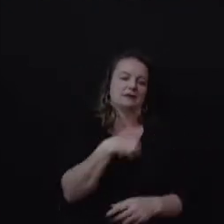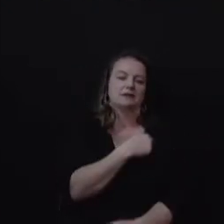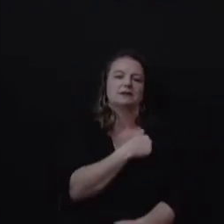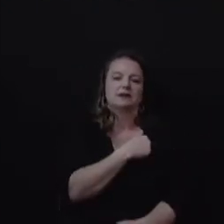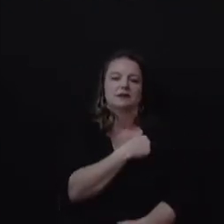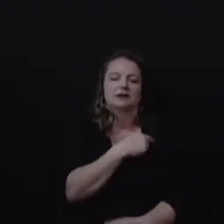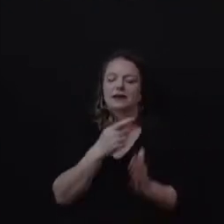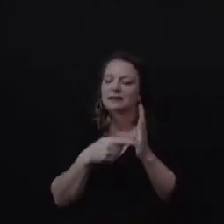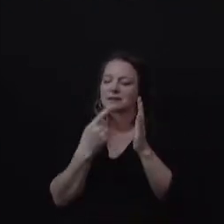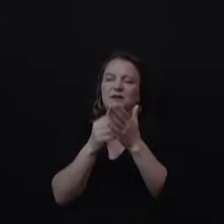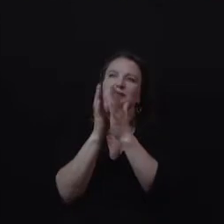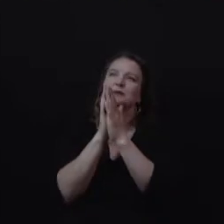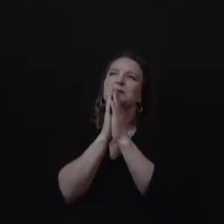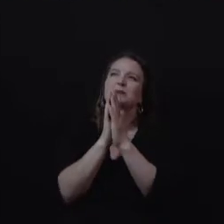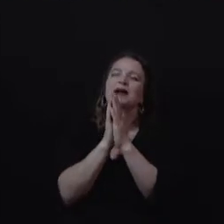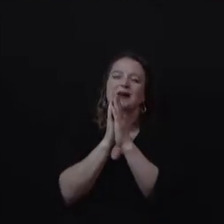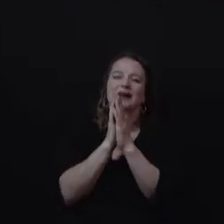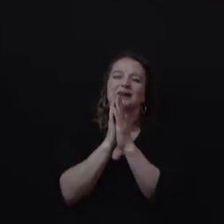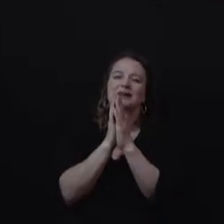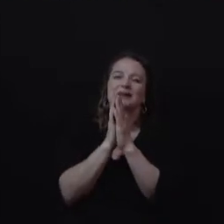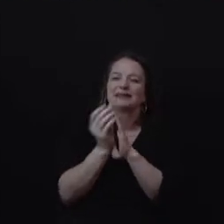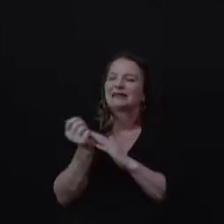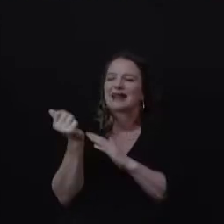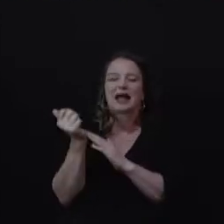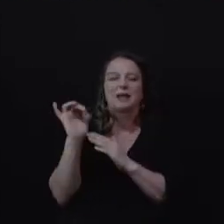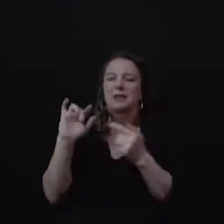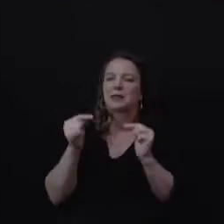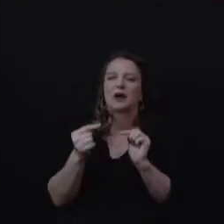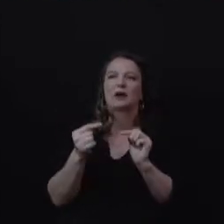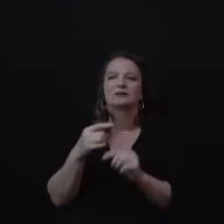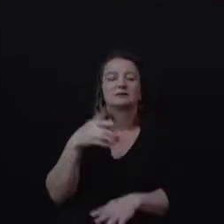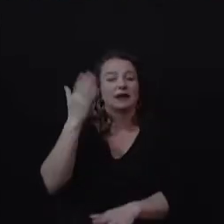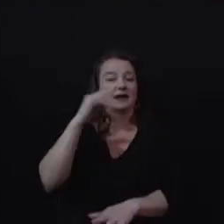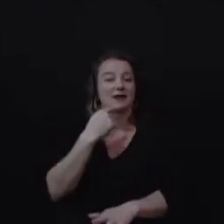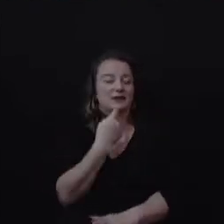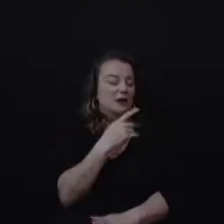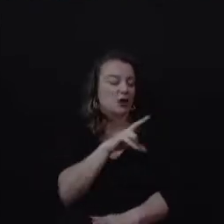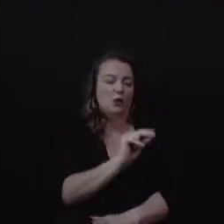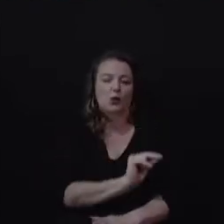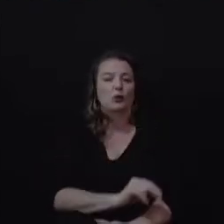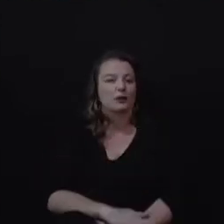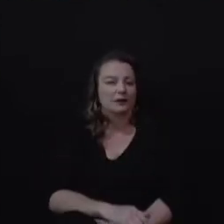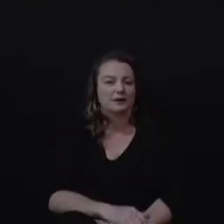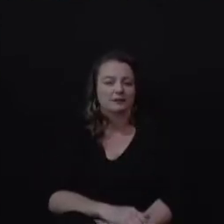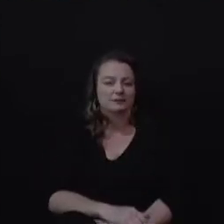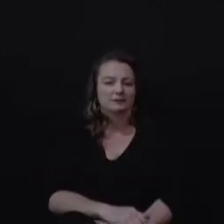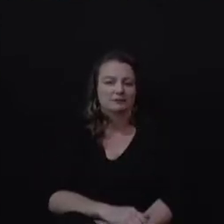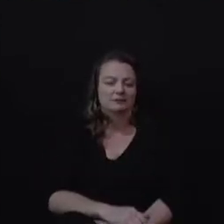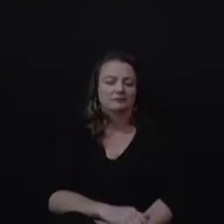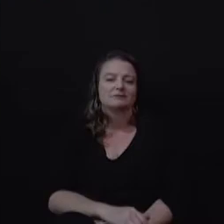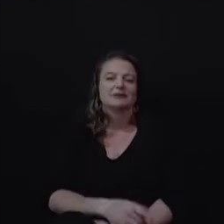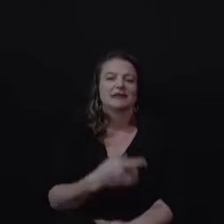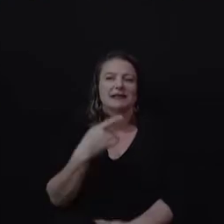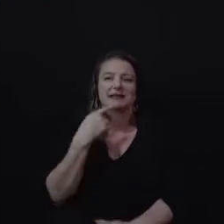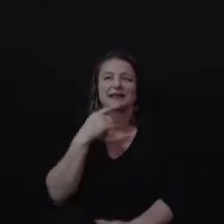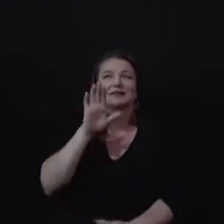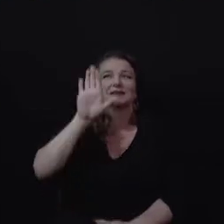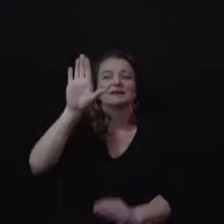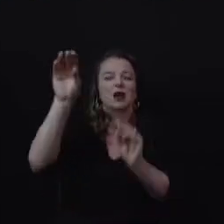Sometimes you pray and ask God to remove the thorn and he says no. He says, my grace, which we're gonna talk about here in a minute, is